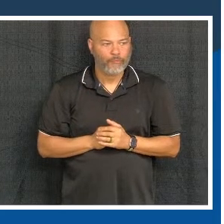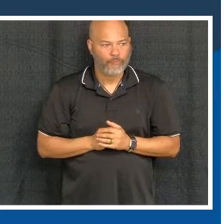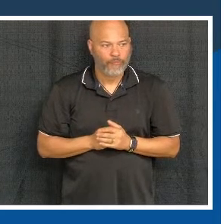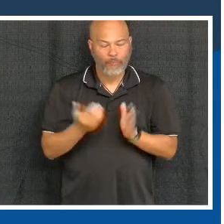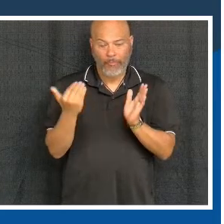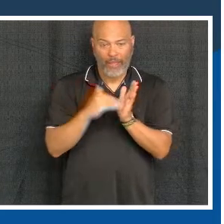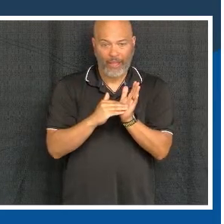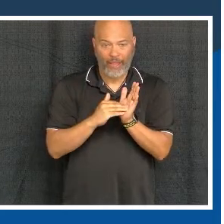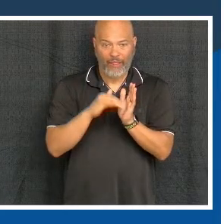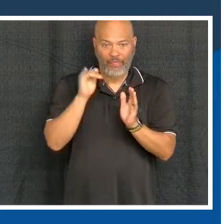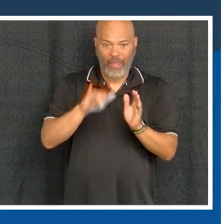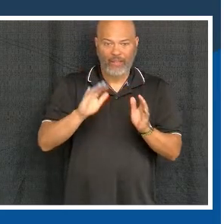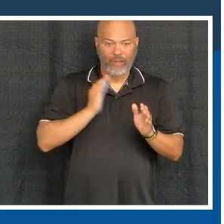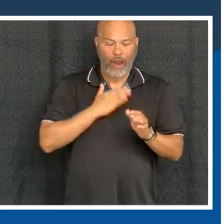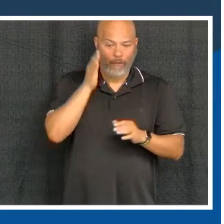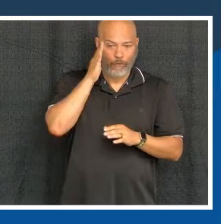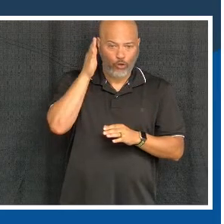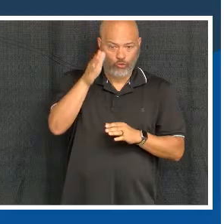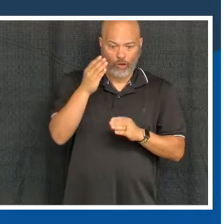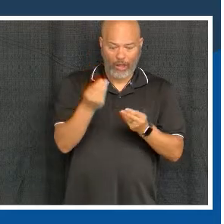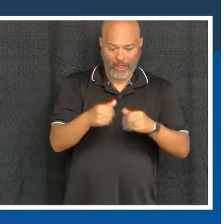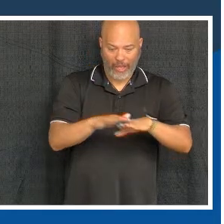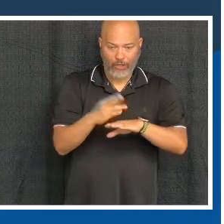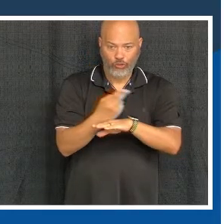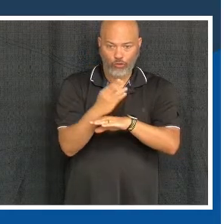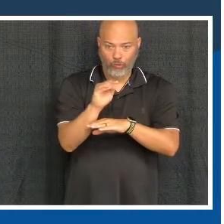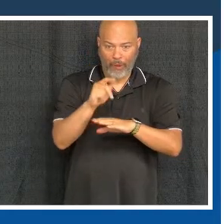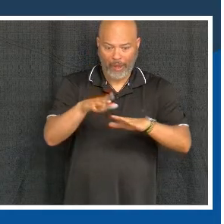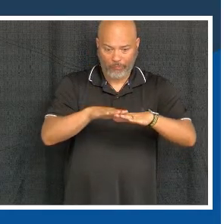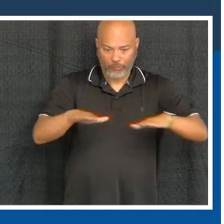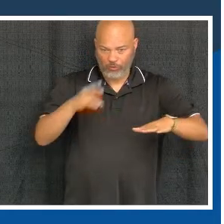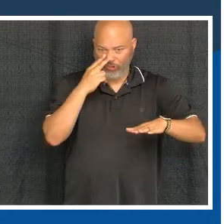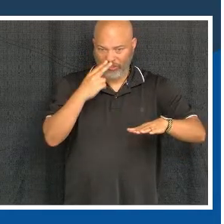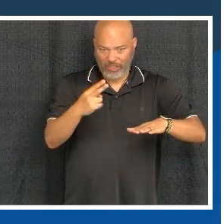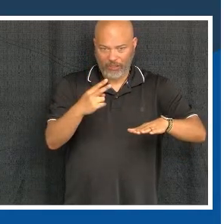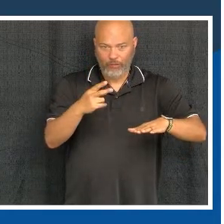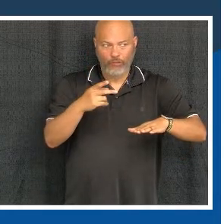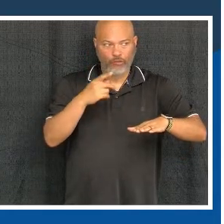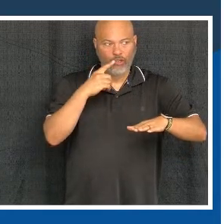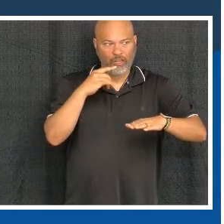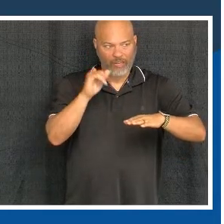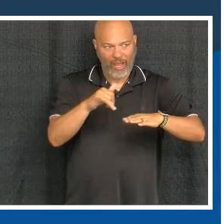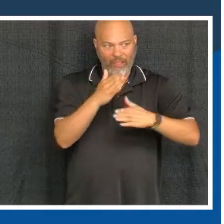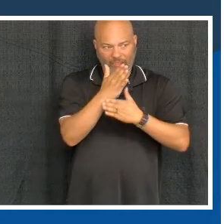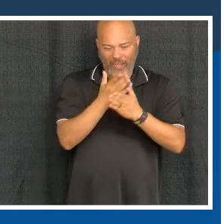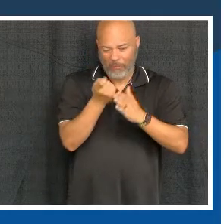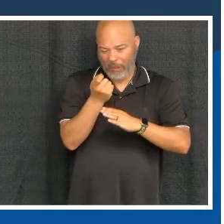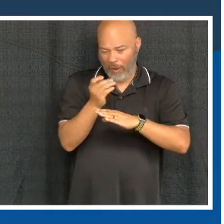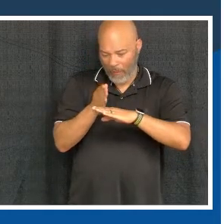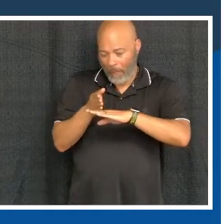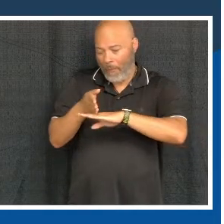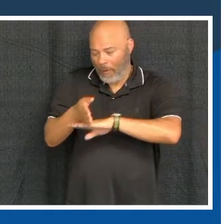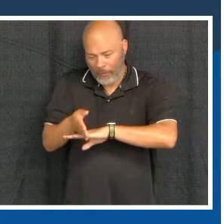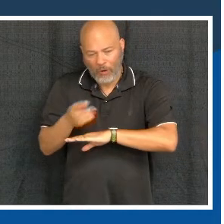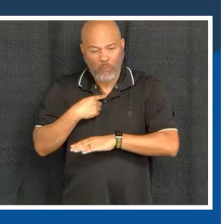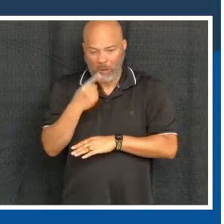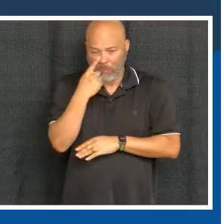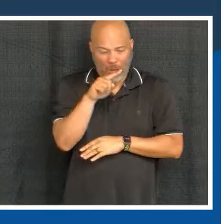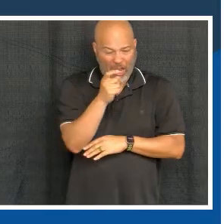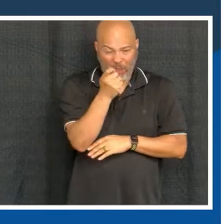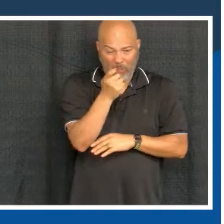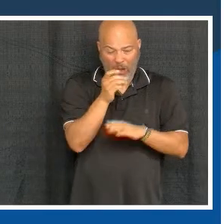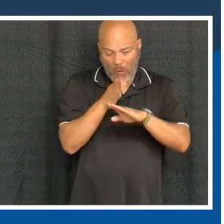Again, here's our future land use map. You see it does cross the land use areas a little bit. We don't mind that. Again,